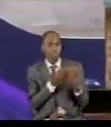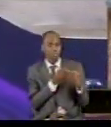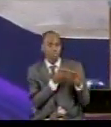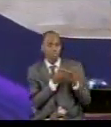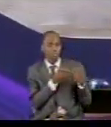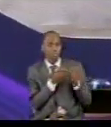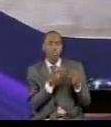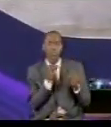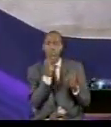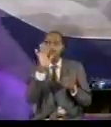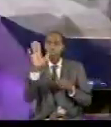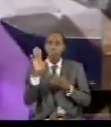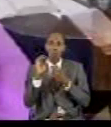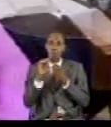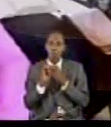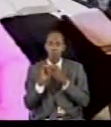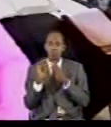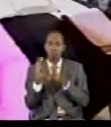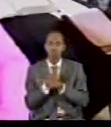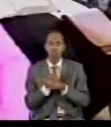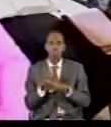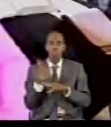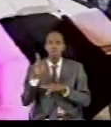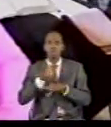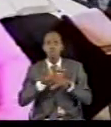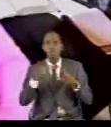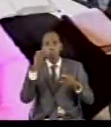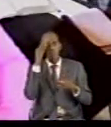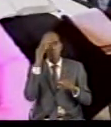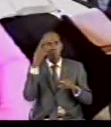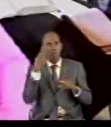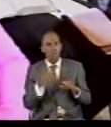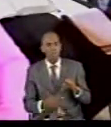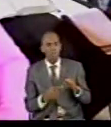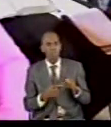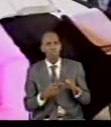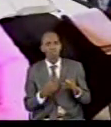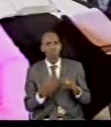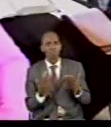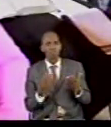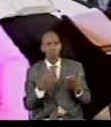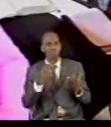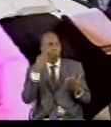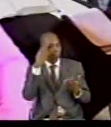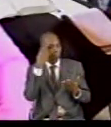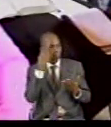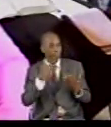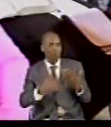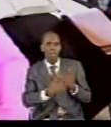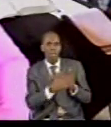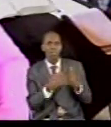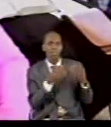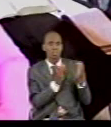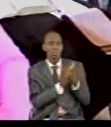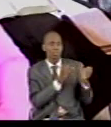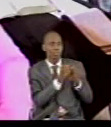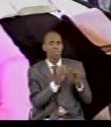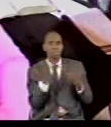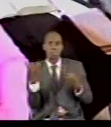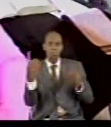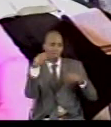the root or the branch of that fighting. It's bold, and he comes in there. That